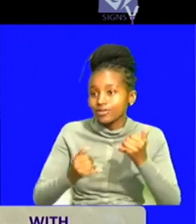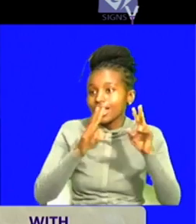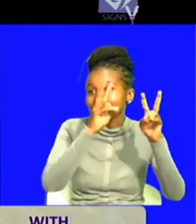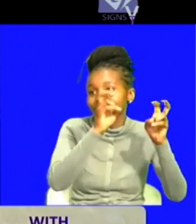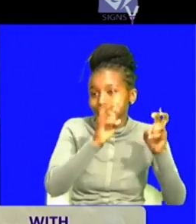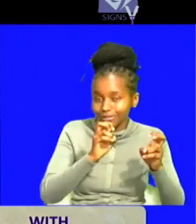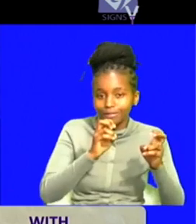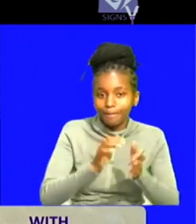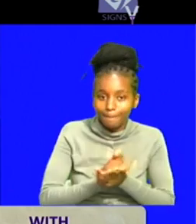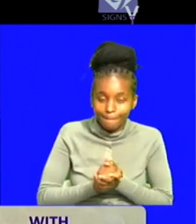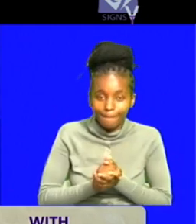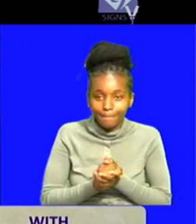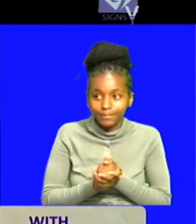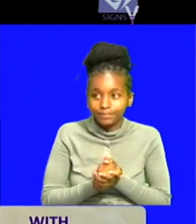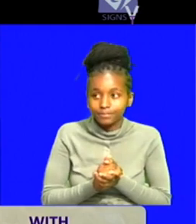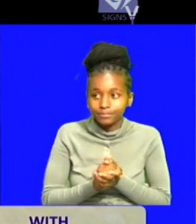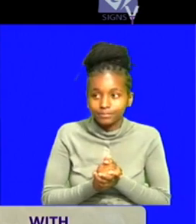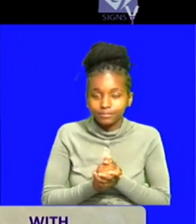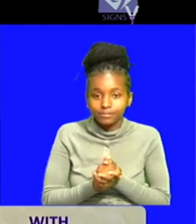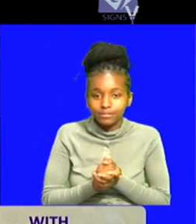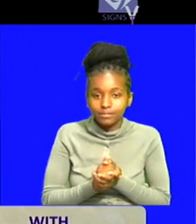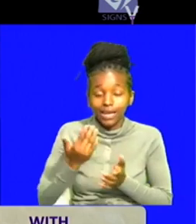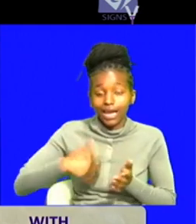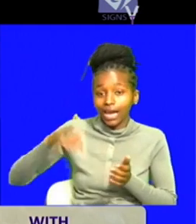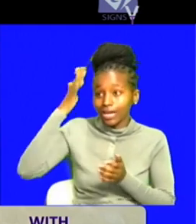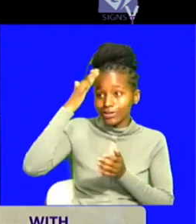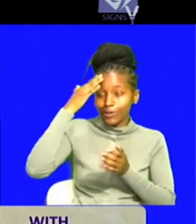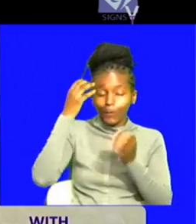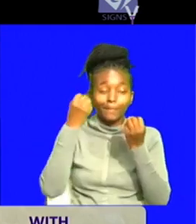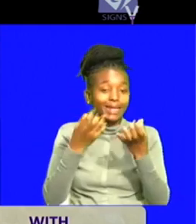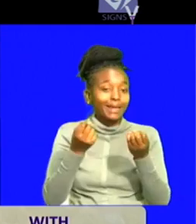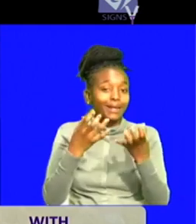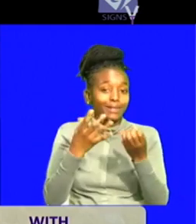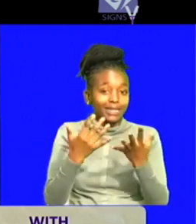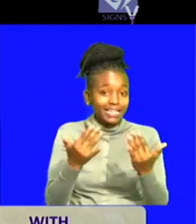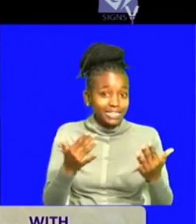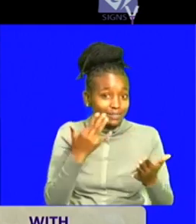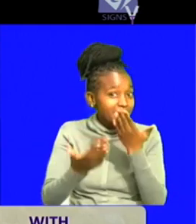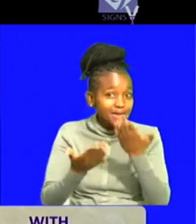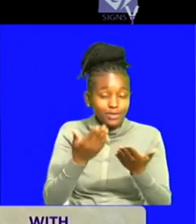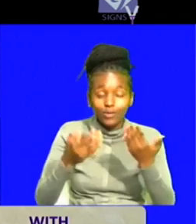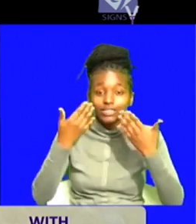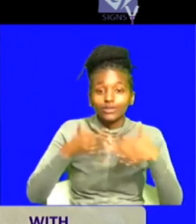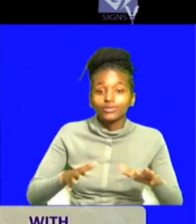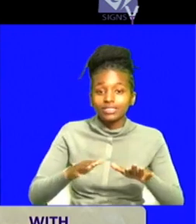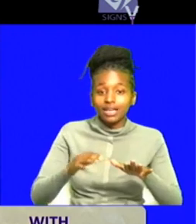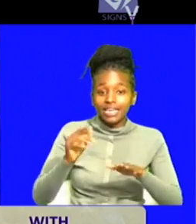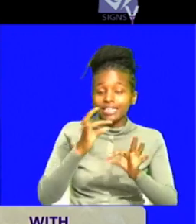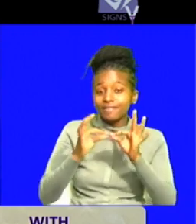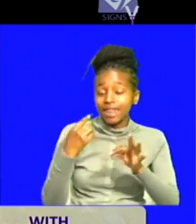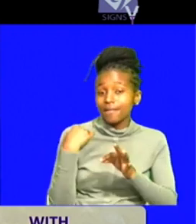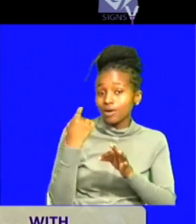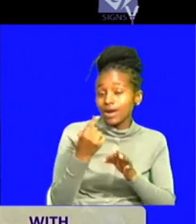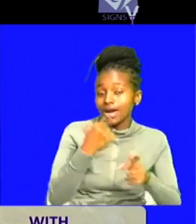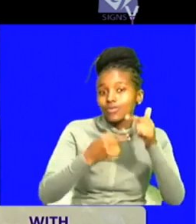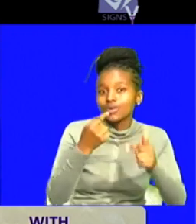title competition. So just like I said, a lot is at stake. Remember, just like I said earlier, number one, Mwenye Nashinda walks away